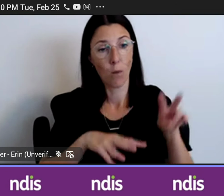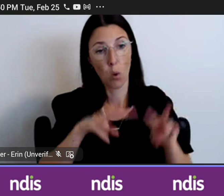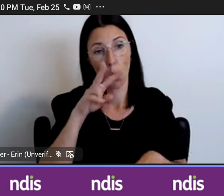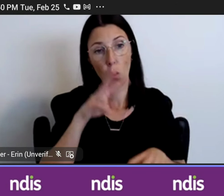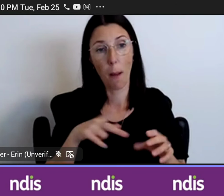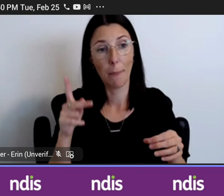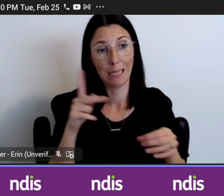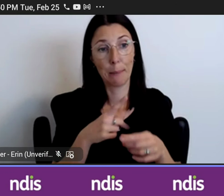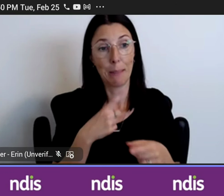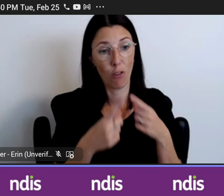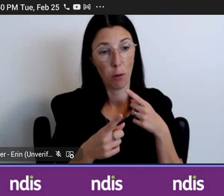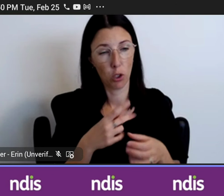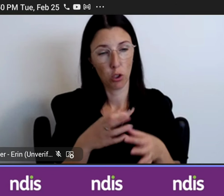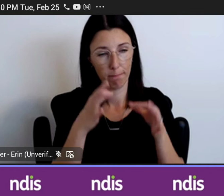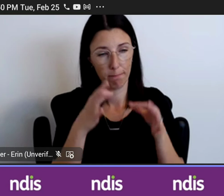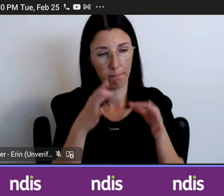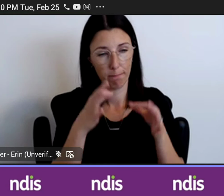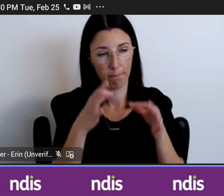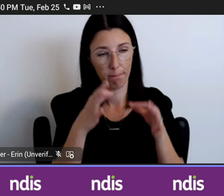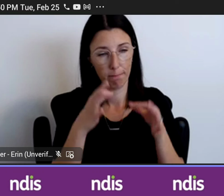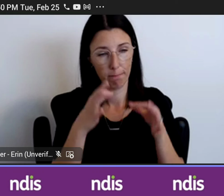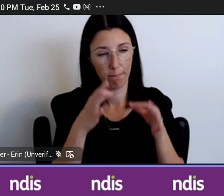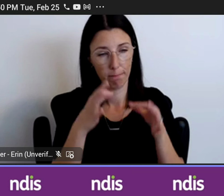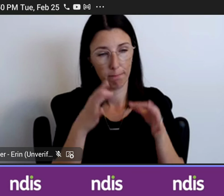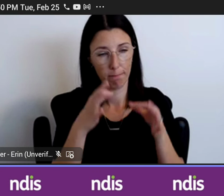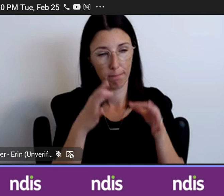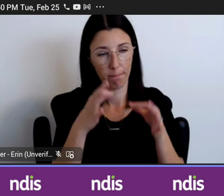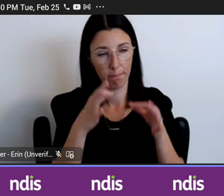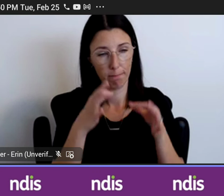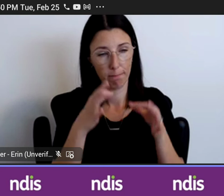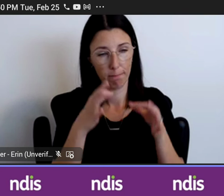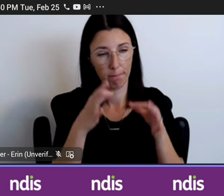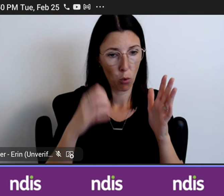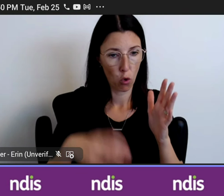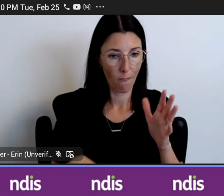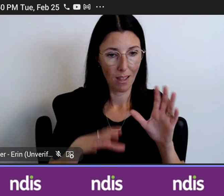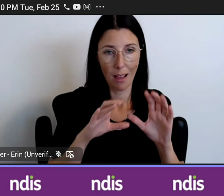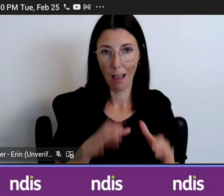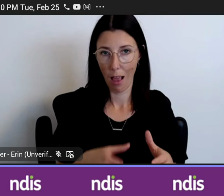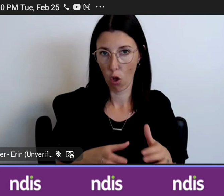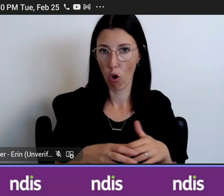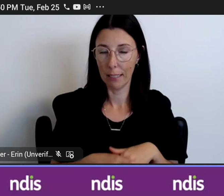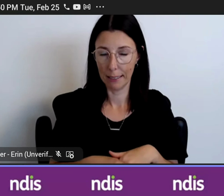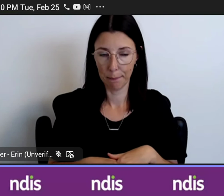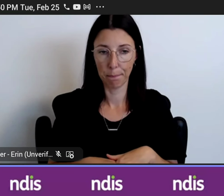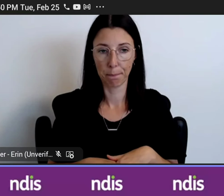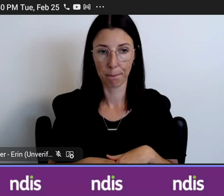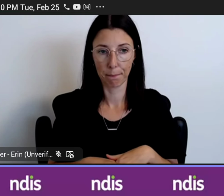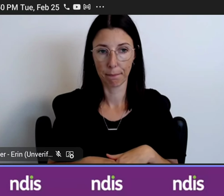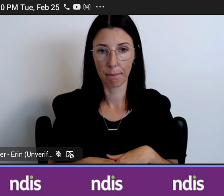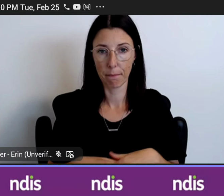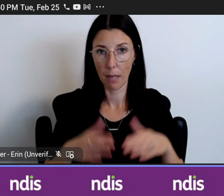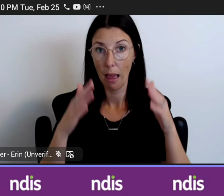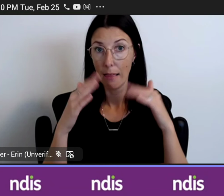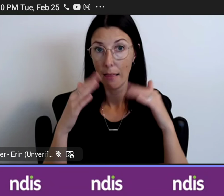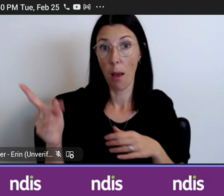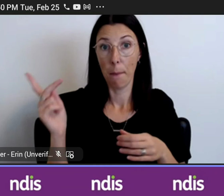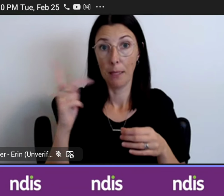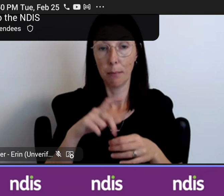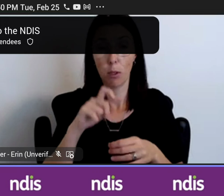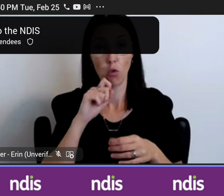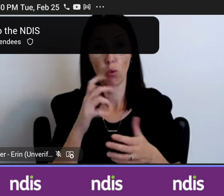if we need to add or remove the categories of impairments in their notice. And then the participant will receive a